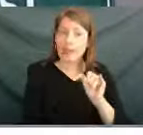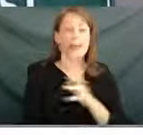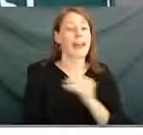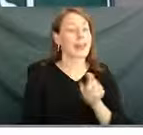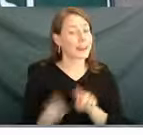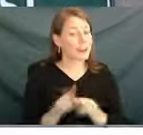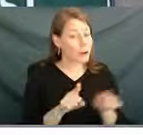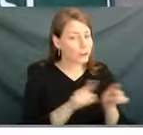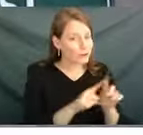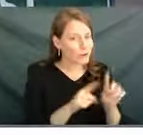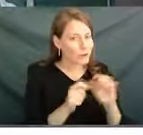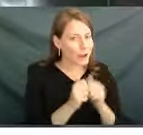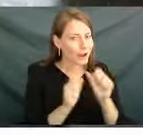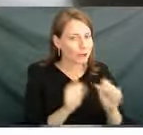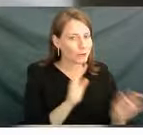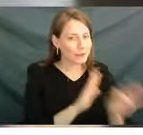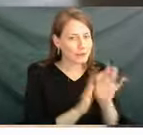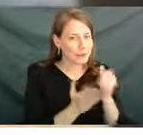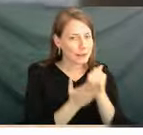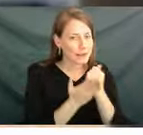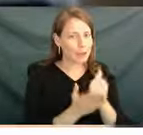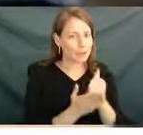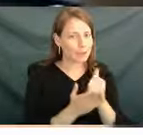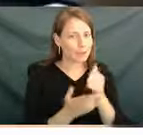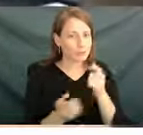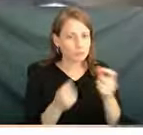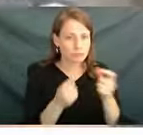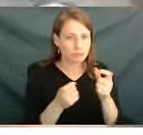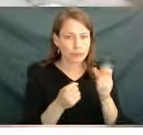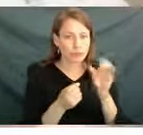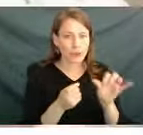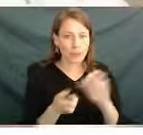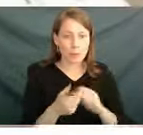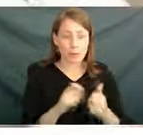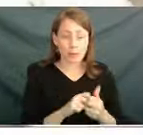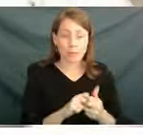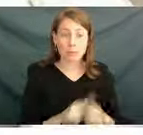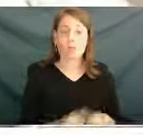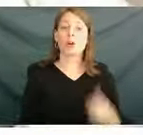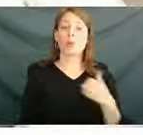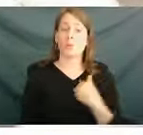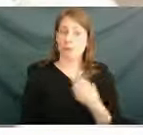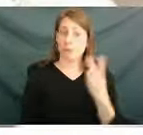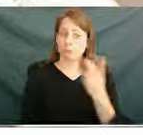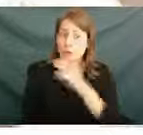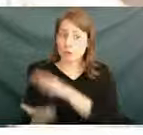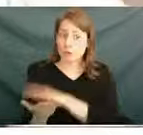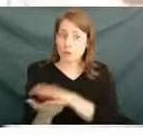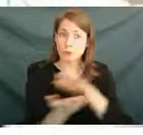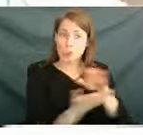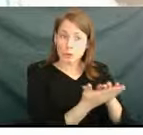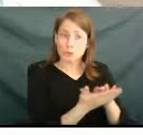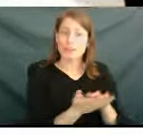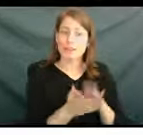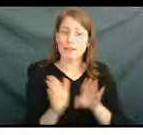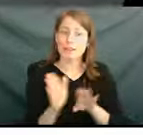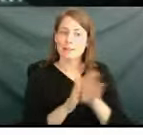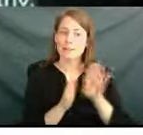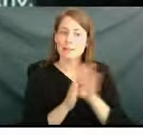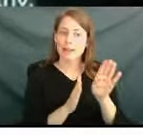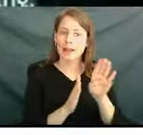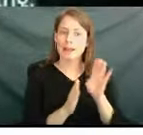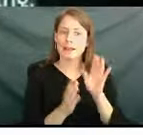programme's been filmed at 2 schools which have developed internet safety policies with support from the organisations ChildNet and Beat